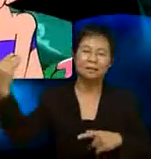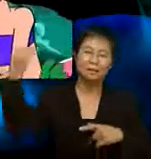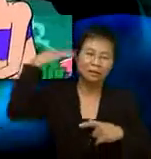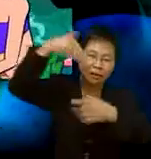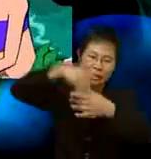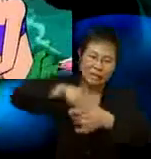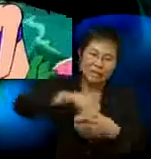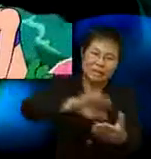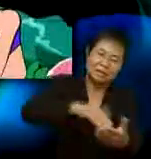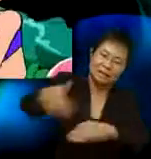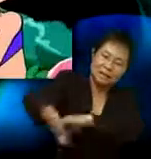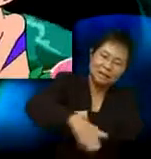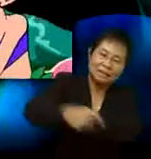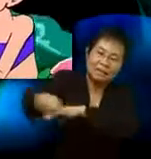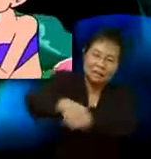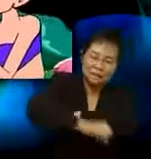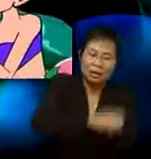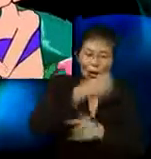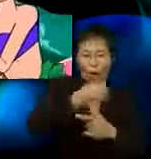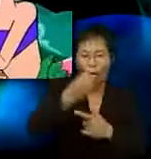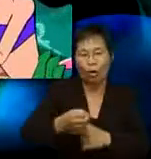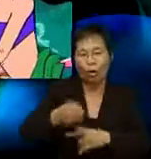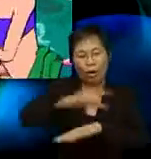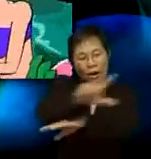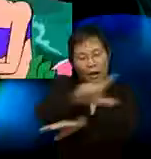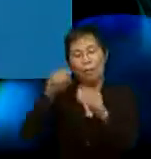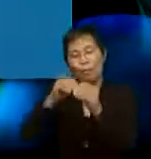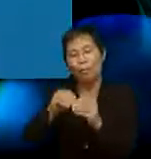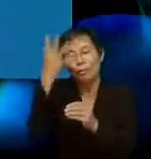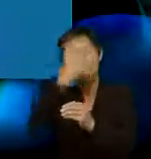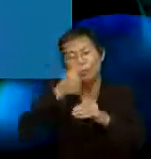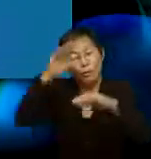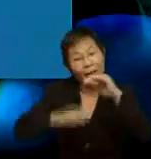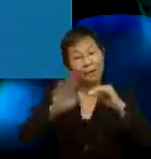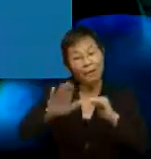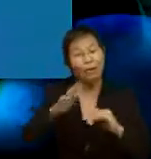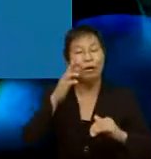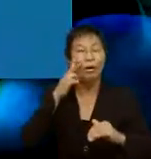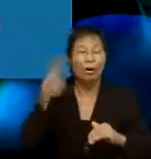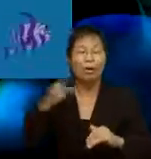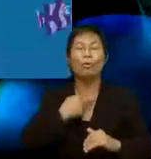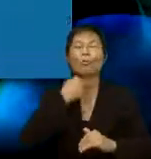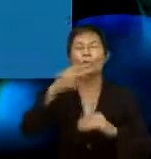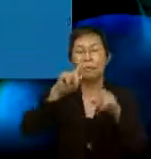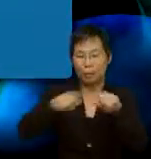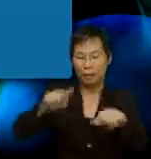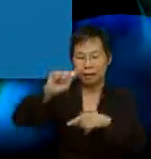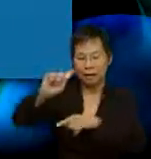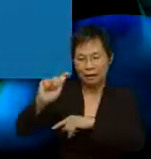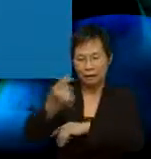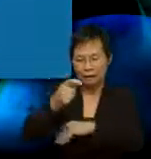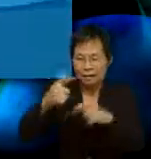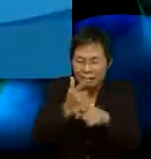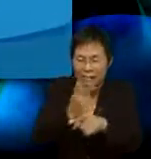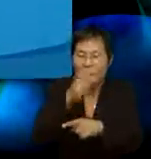the sea or on land that was more beautiful than her voice. But the little mermaid wanted so